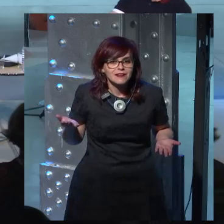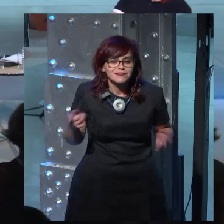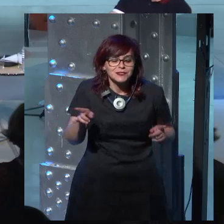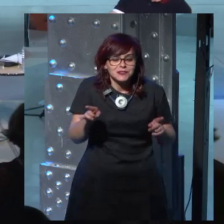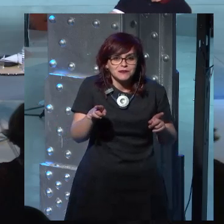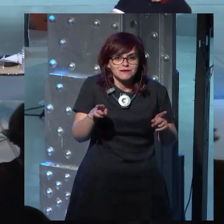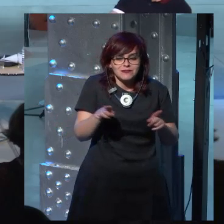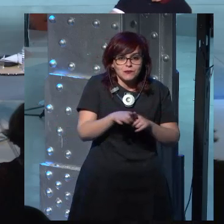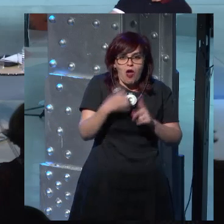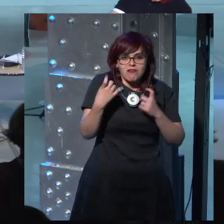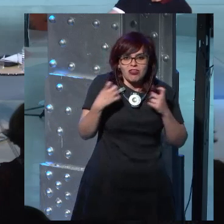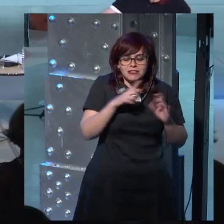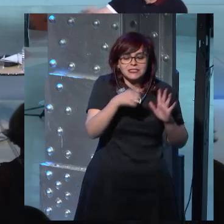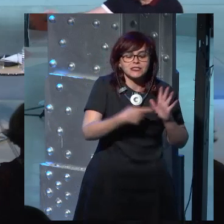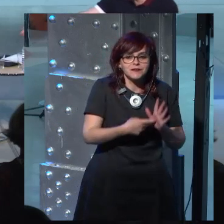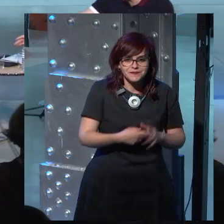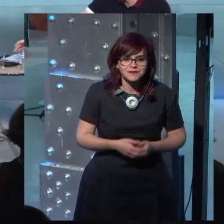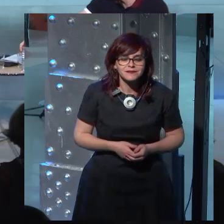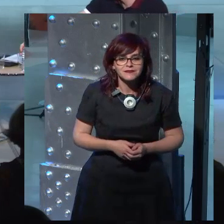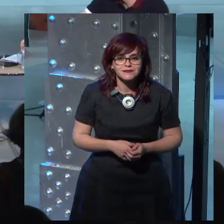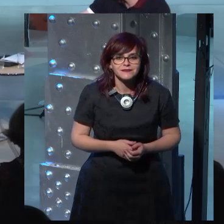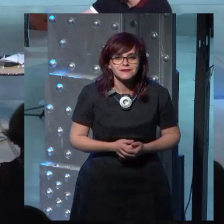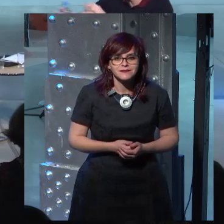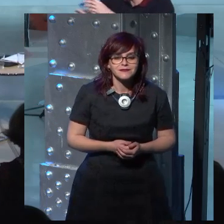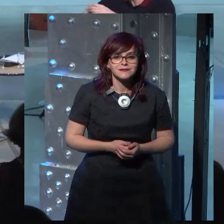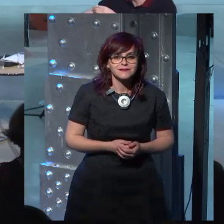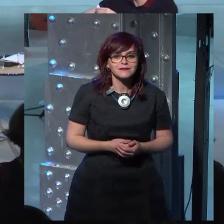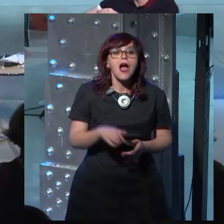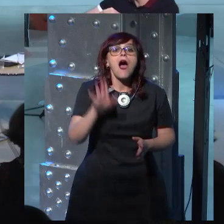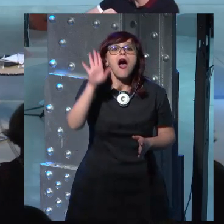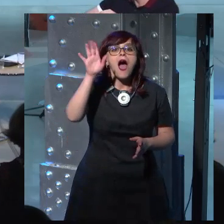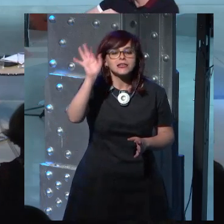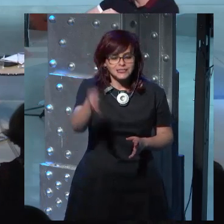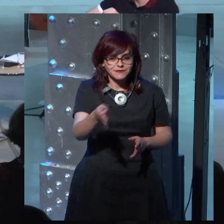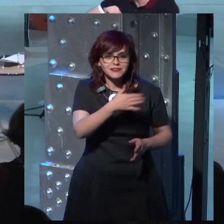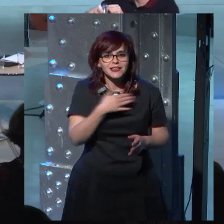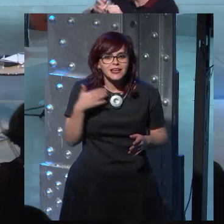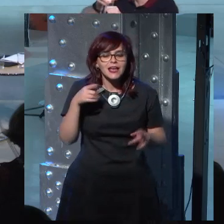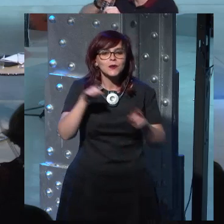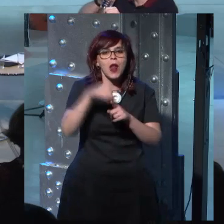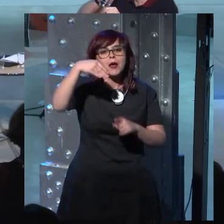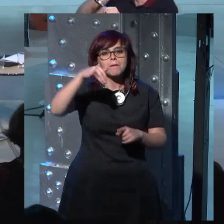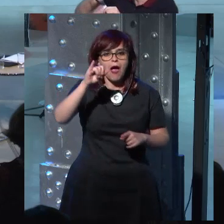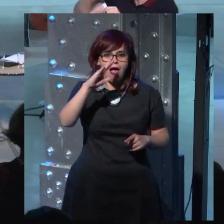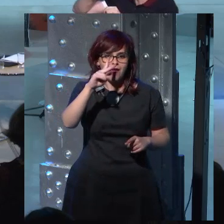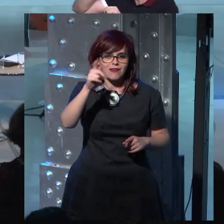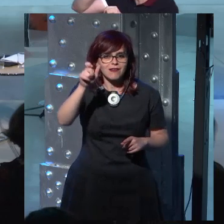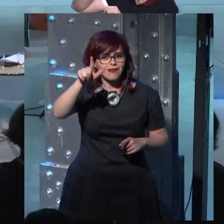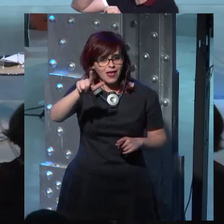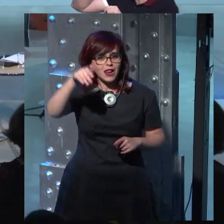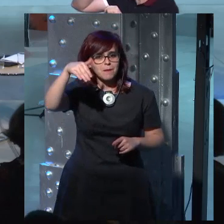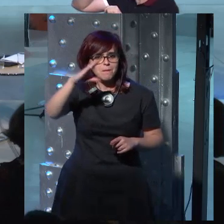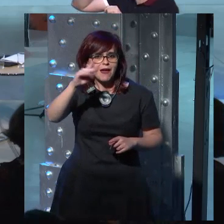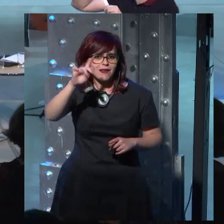Did you have anything to say in regards to any of that? I wanted to say something about Michael McKean. He's amazing. And was it you, sir, that asked?